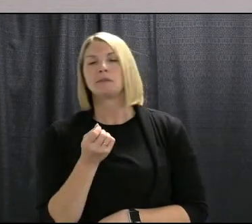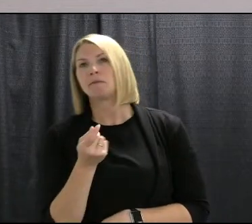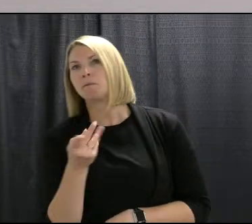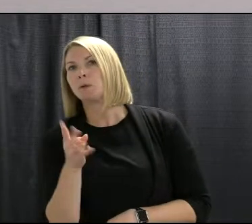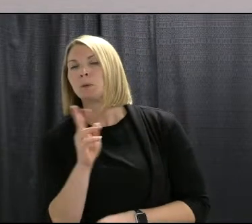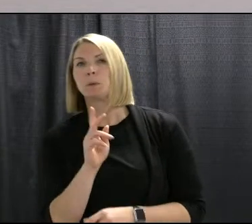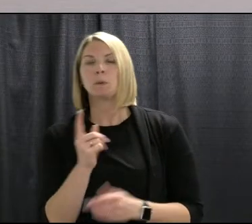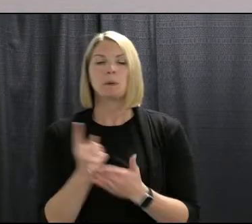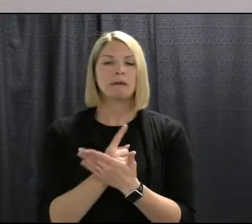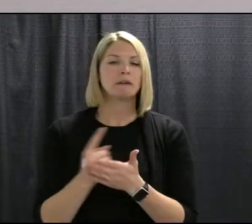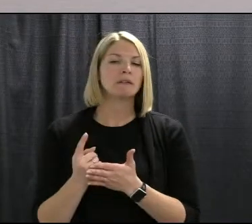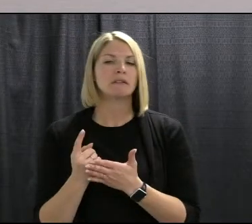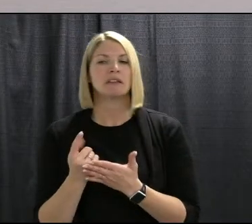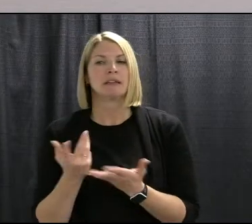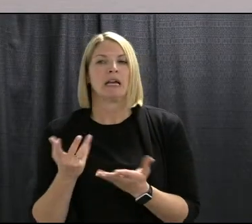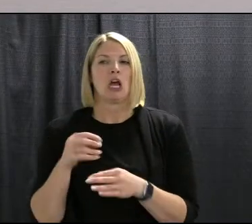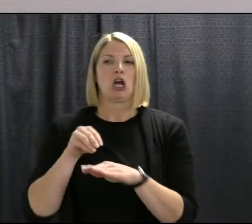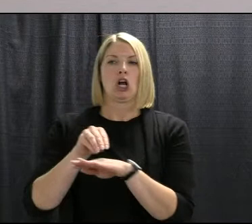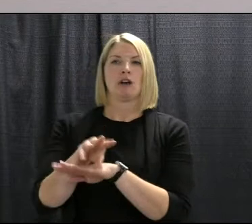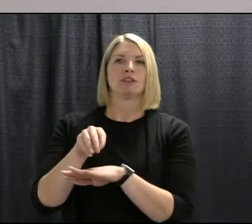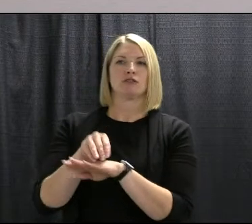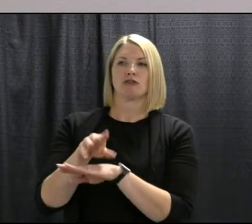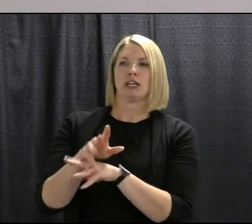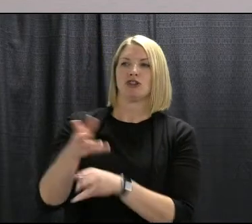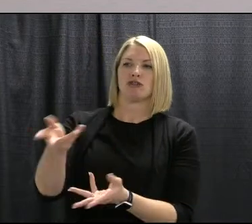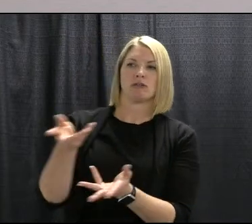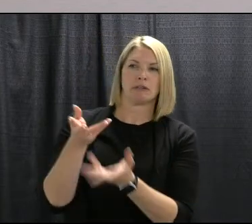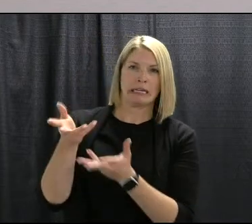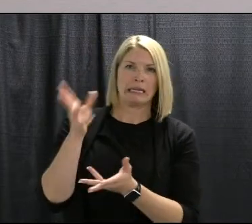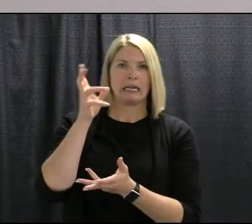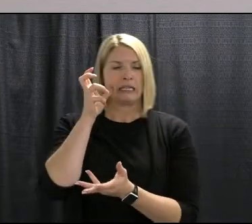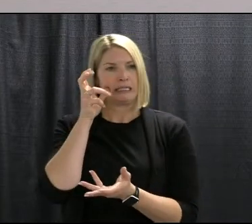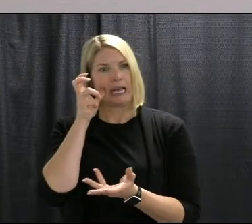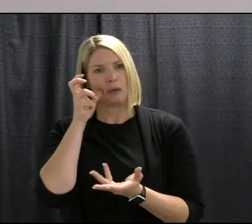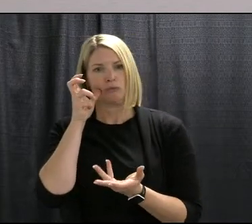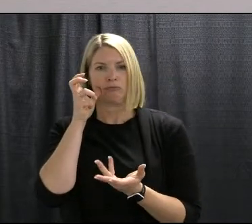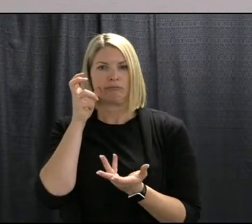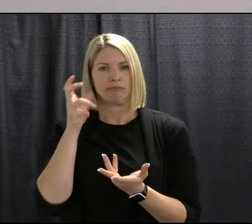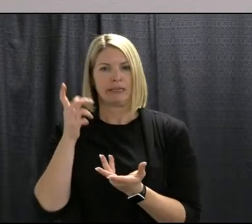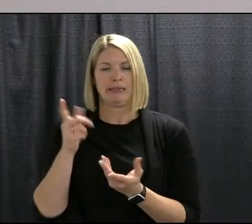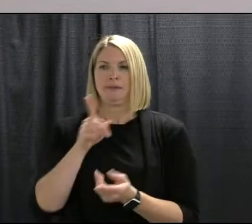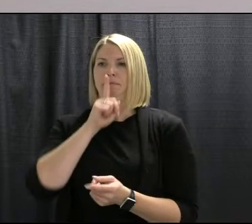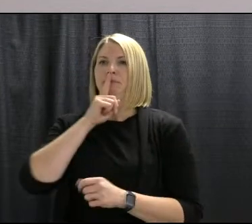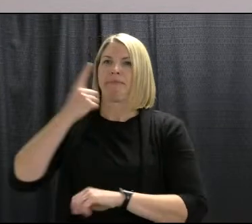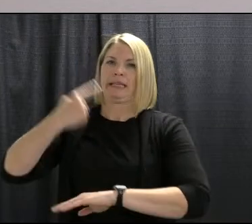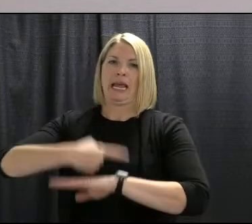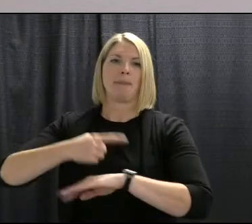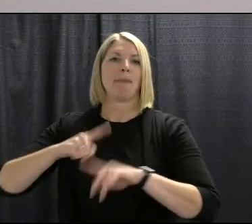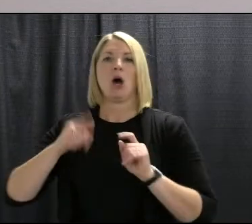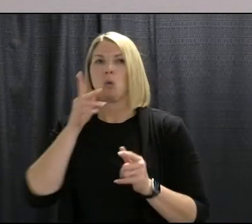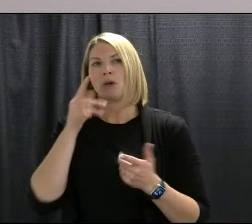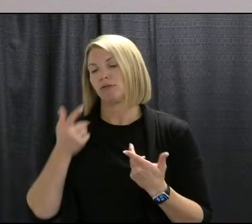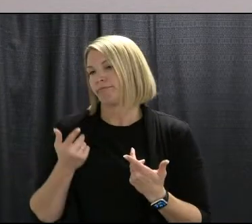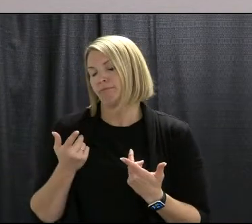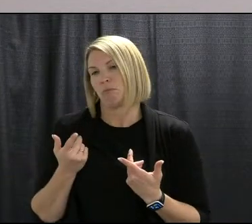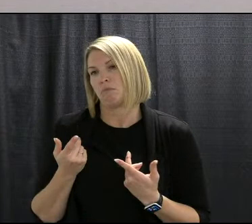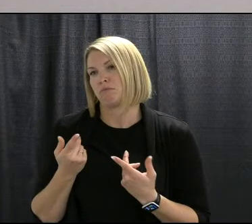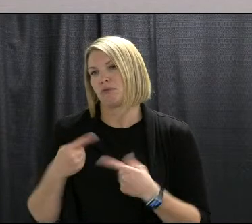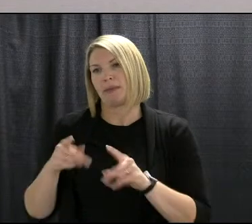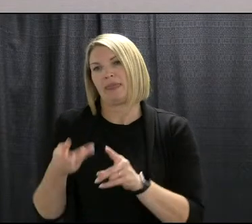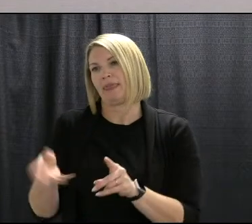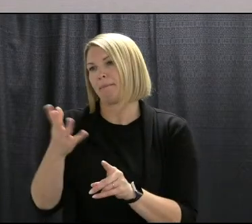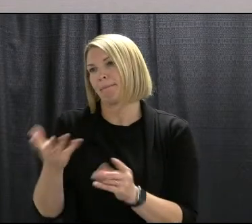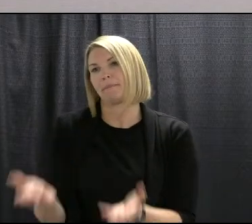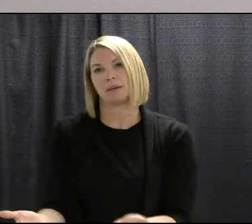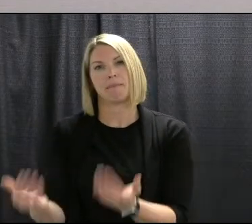plan, and that'll take what it takes. And that sounds challenging to hear, but we're going to be held account, as the minister said, by many other